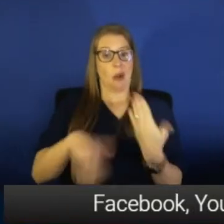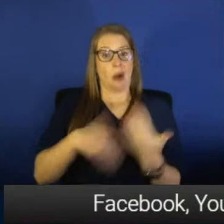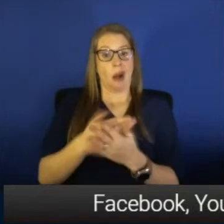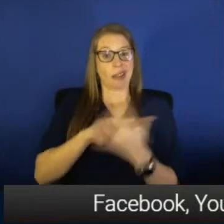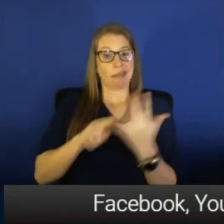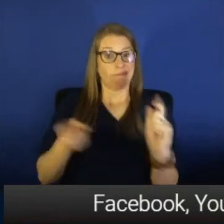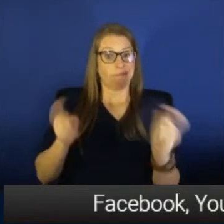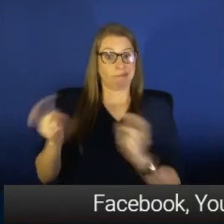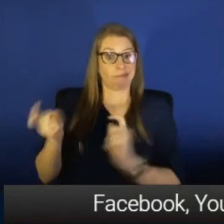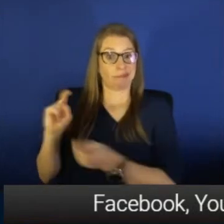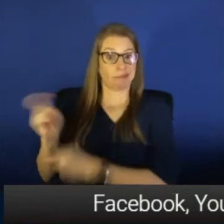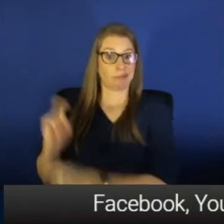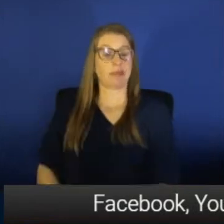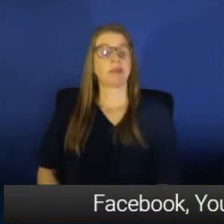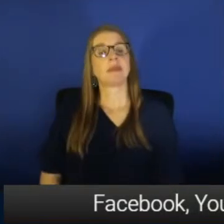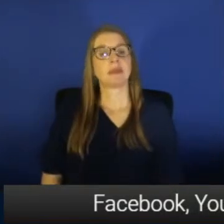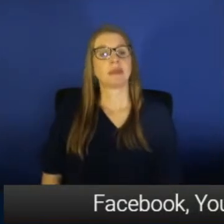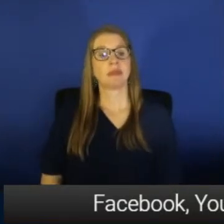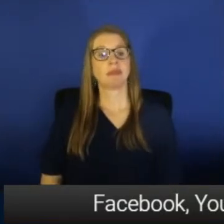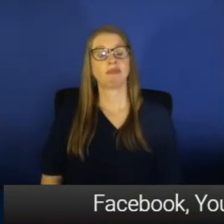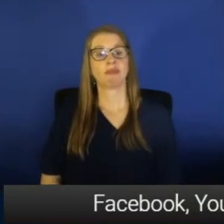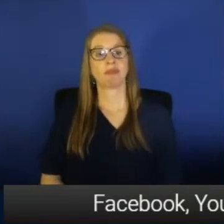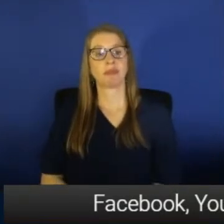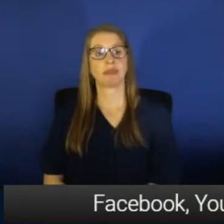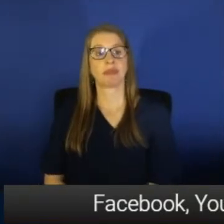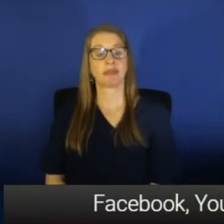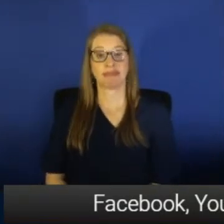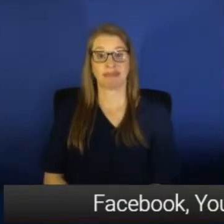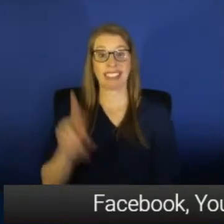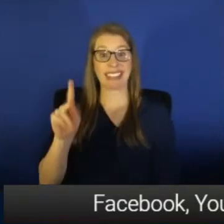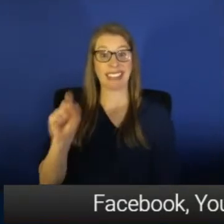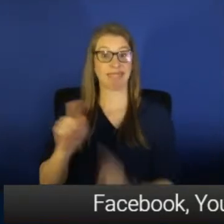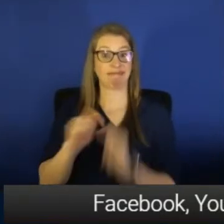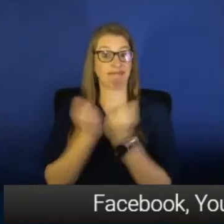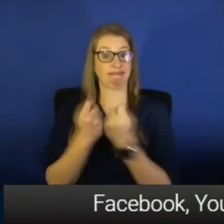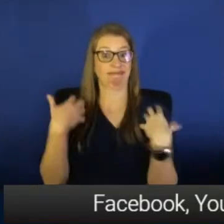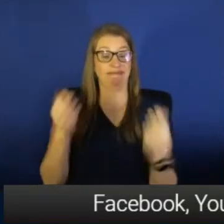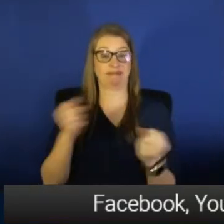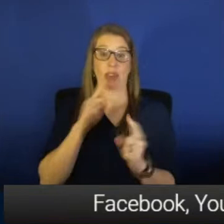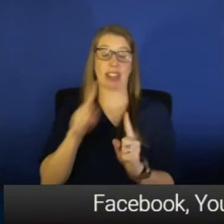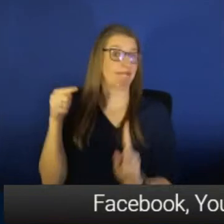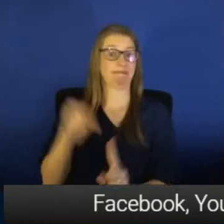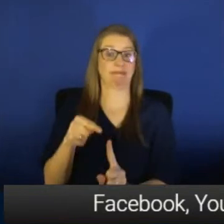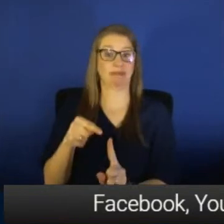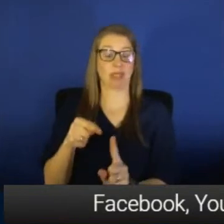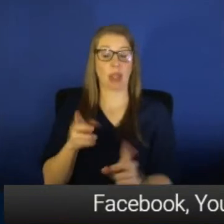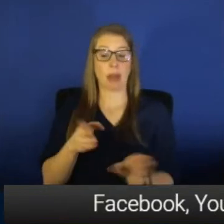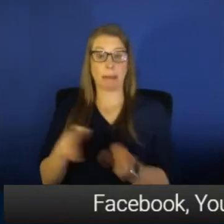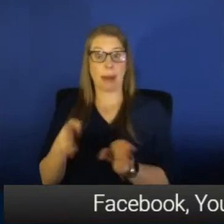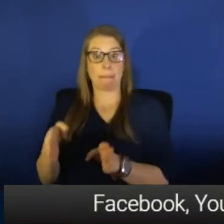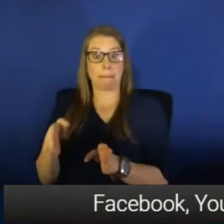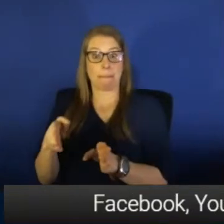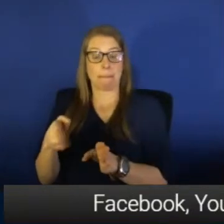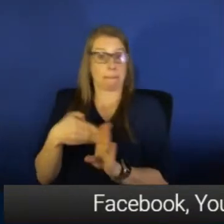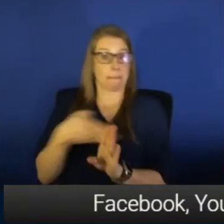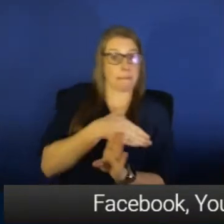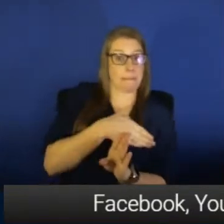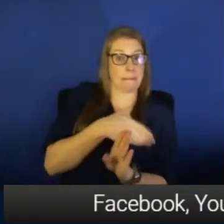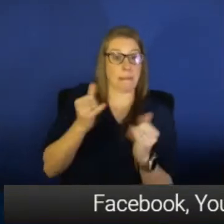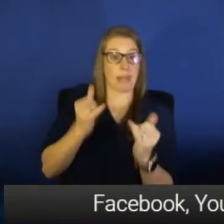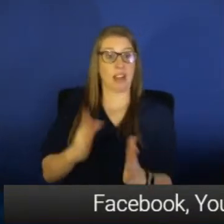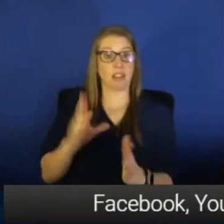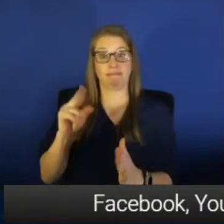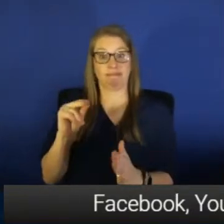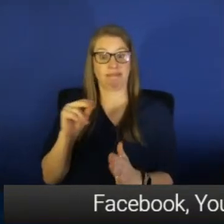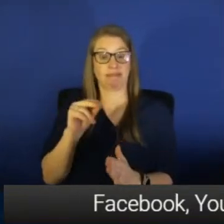think that's what sums up Kansas Team Health, is that, when we talk about prepping players, it's not just the athletic side, but we were prepping them during and through